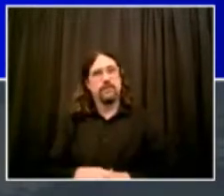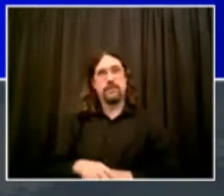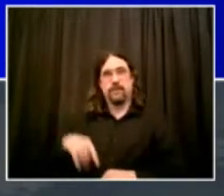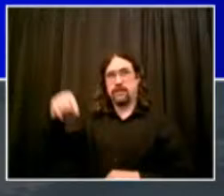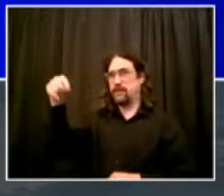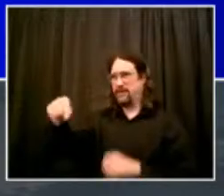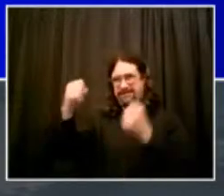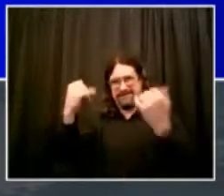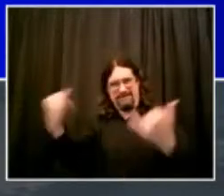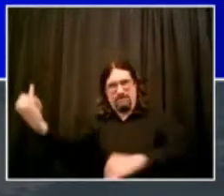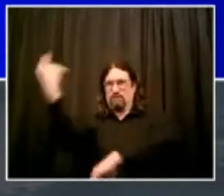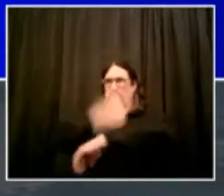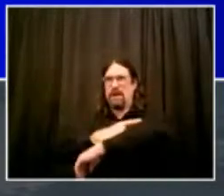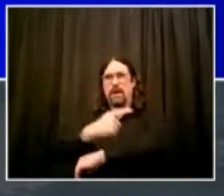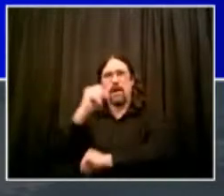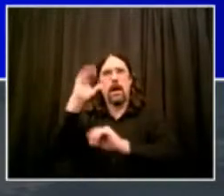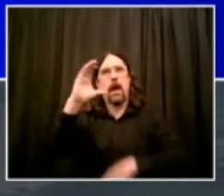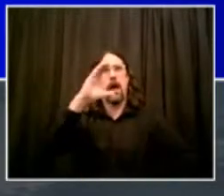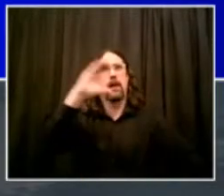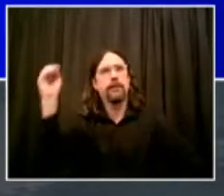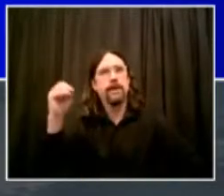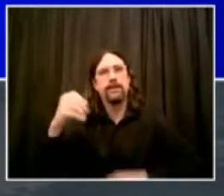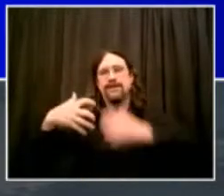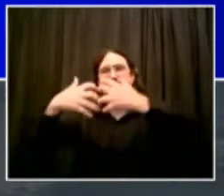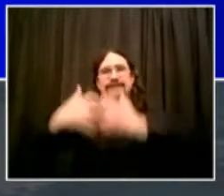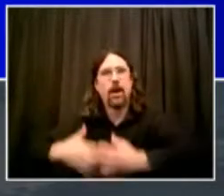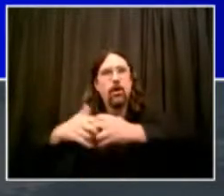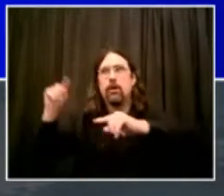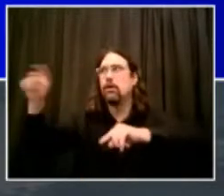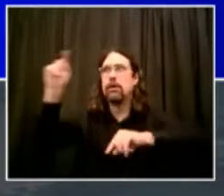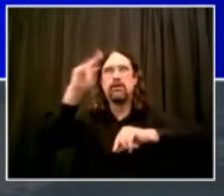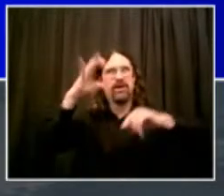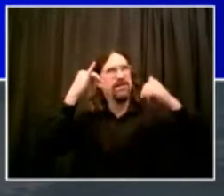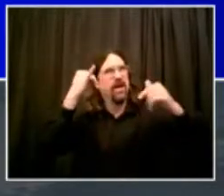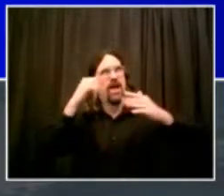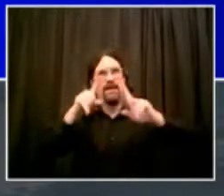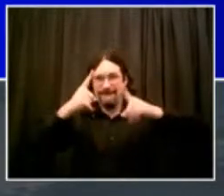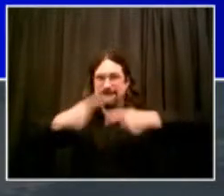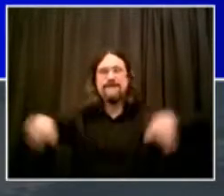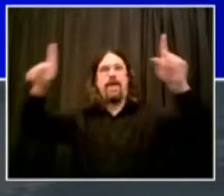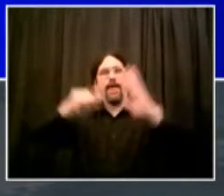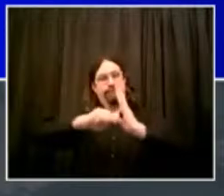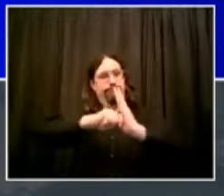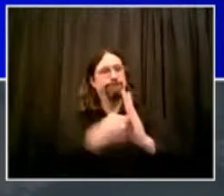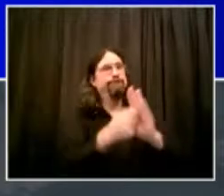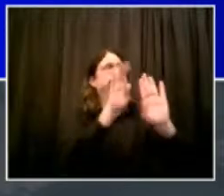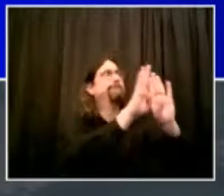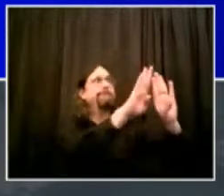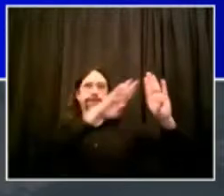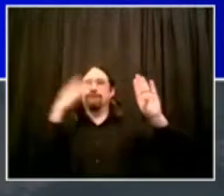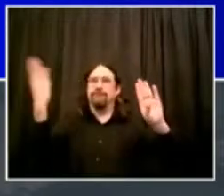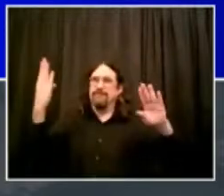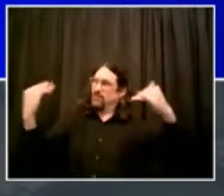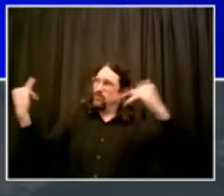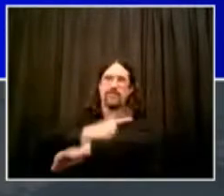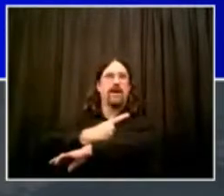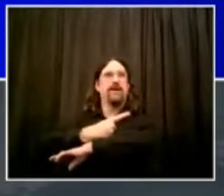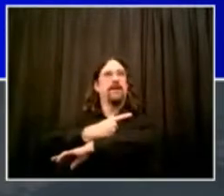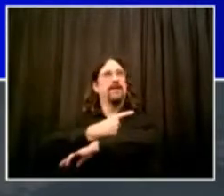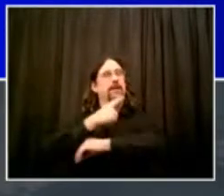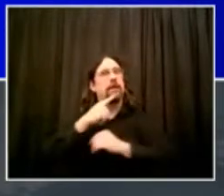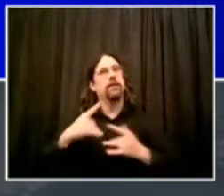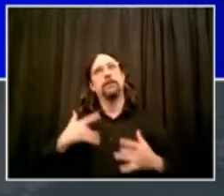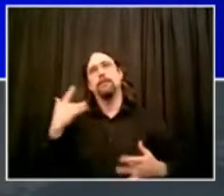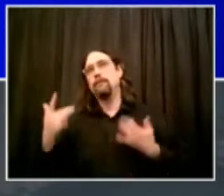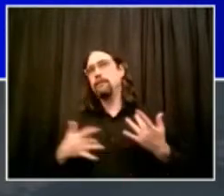remember, hundreds of thousands of New Yorkers overall coming back today to work in the 5 boroughs. Now,